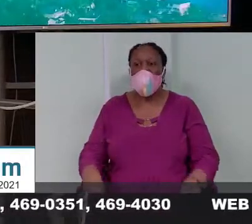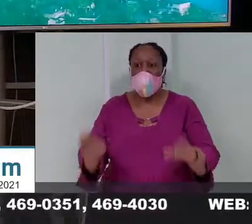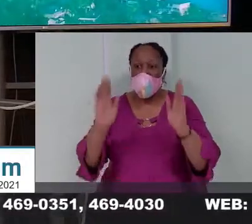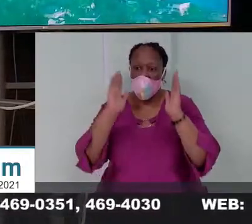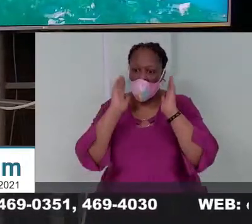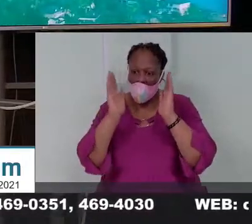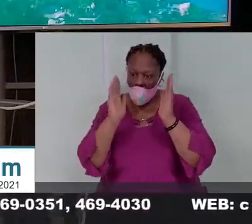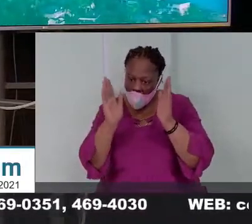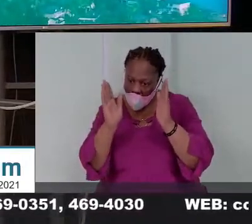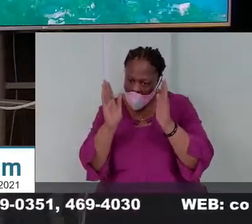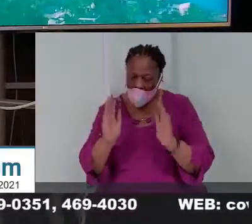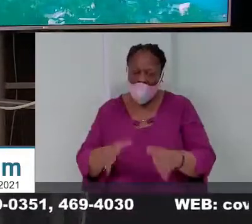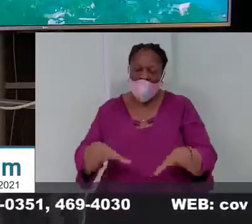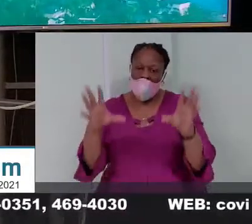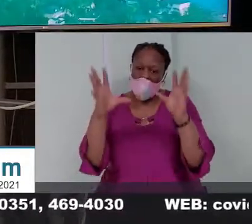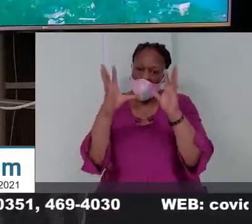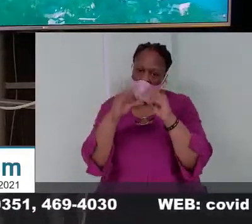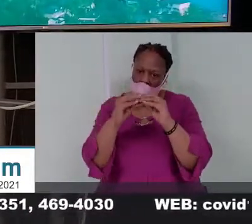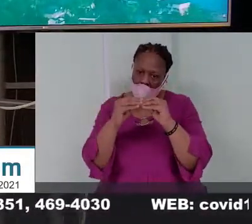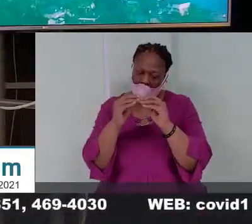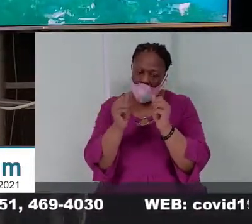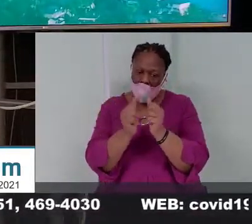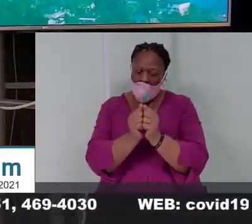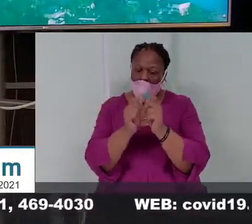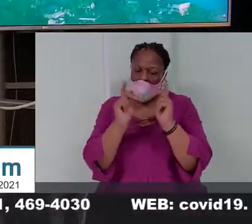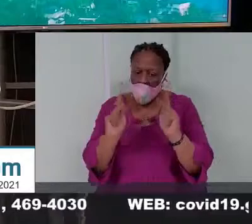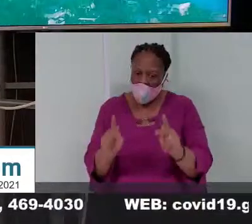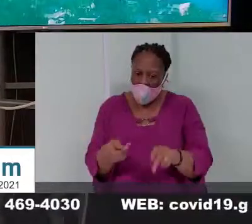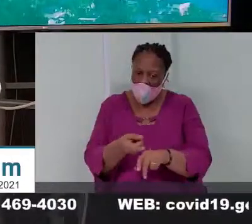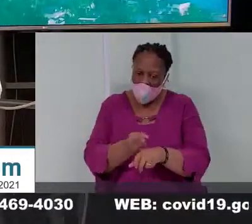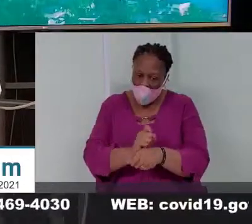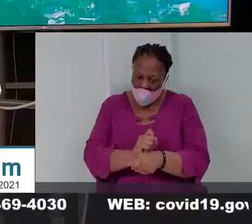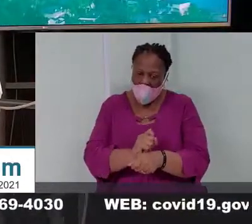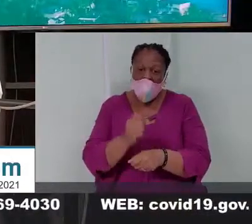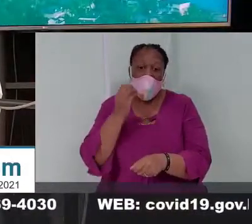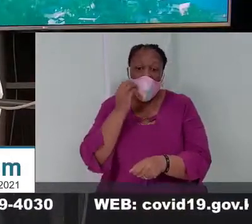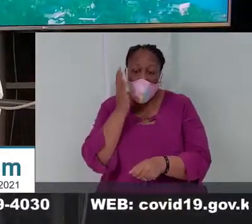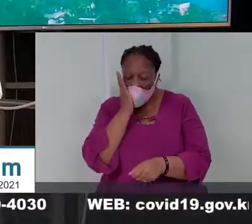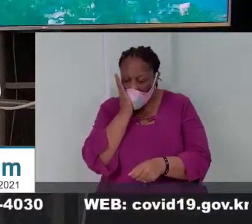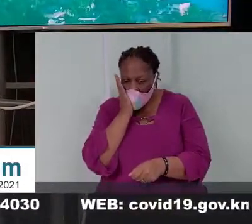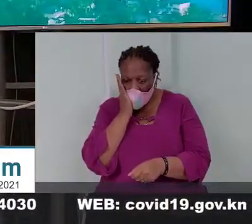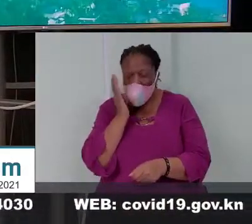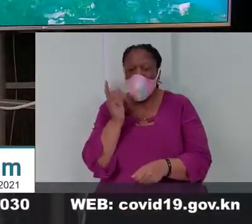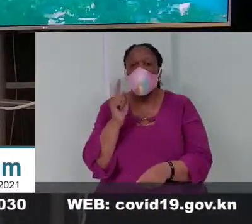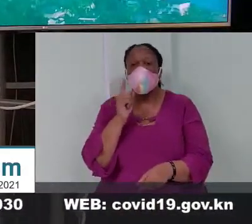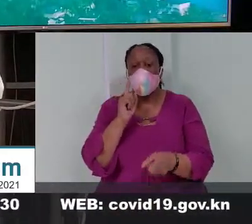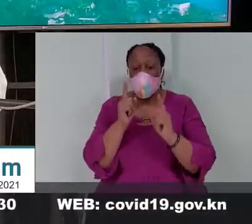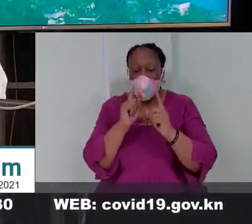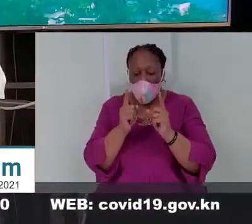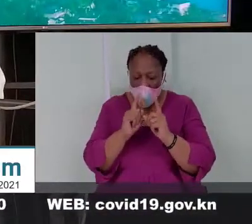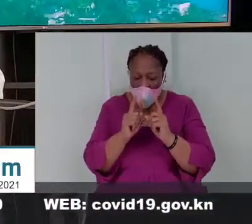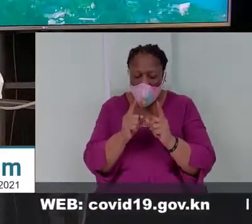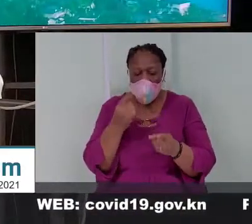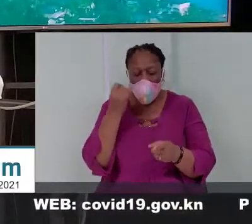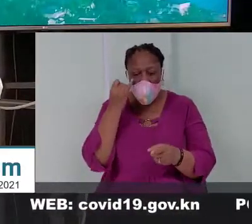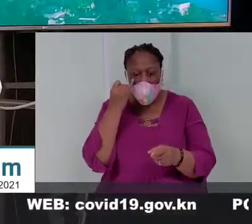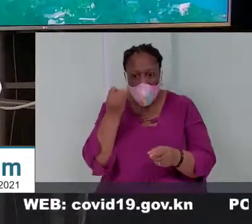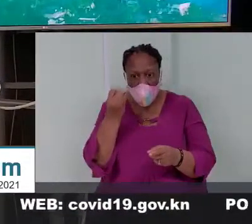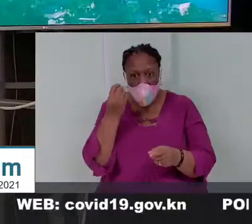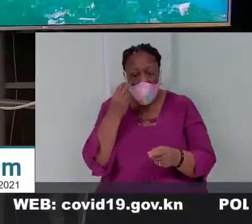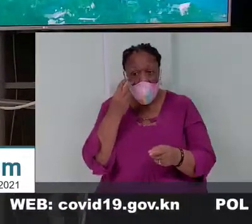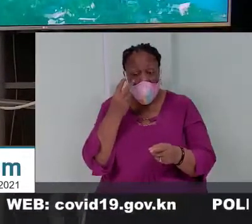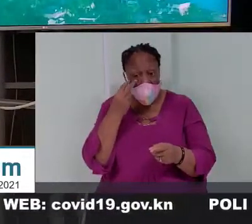audits. So in doing these audits, there are some measures that we have to implement in the interest of